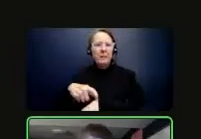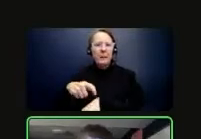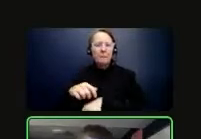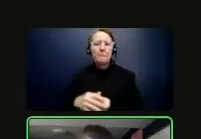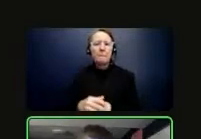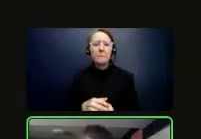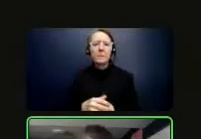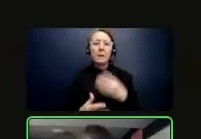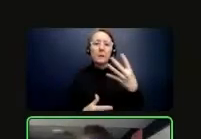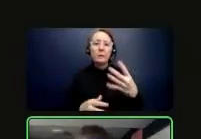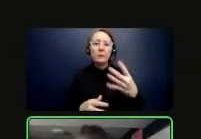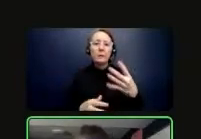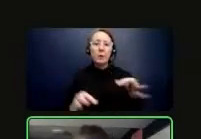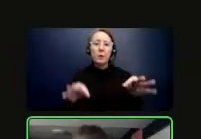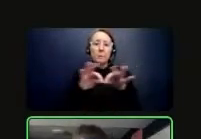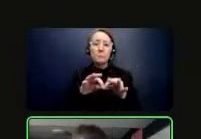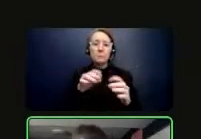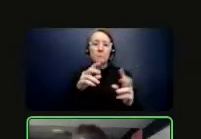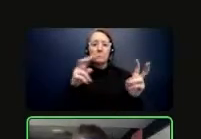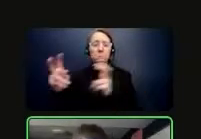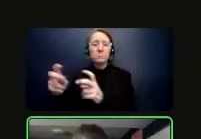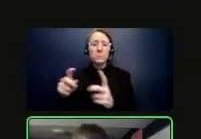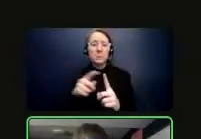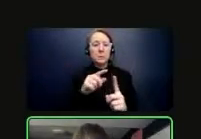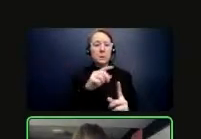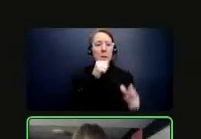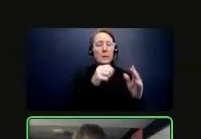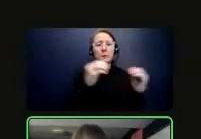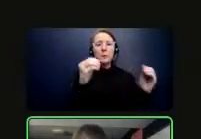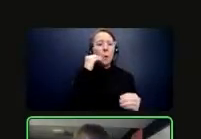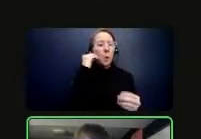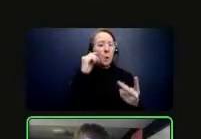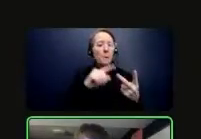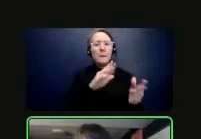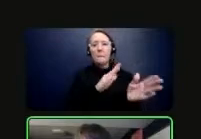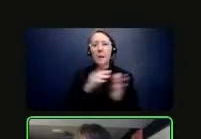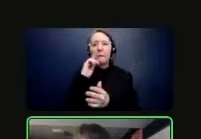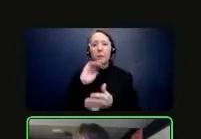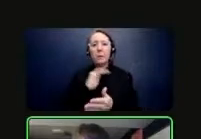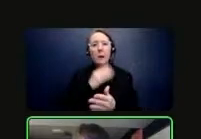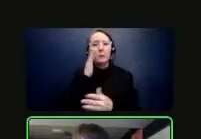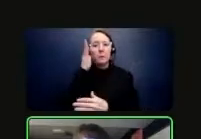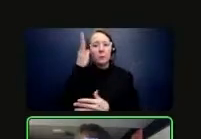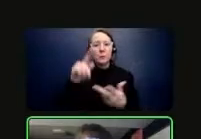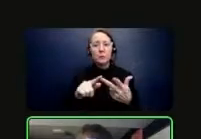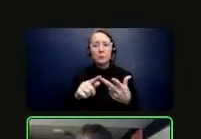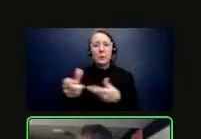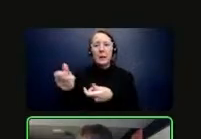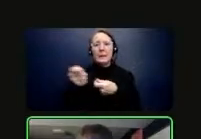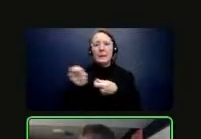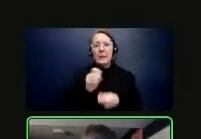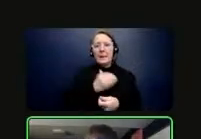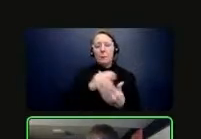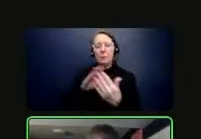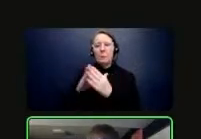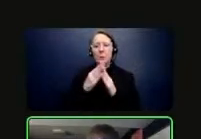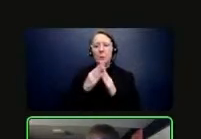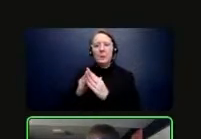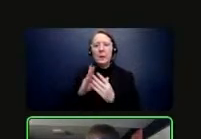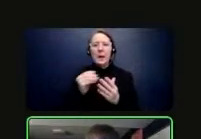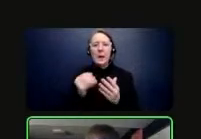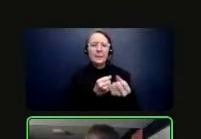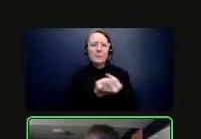four priorities were responding to our sheltering crisis, planning for our future, engaging our community, and sustaining infrastructure